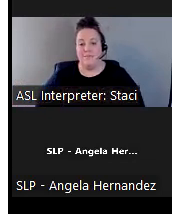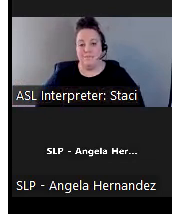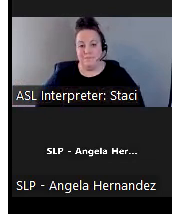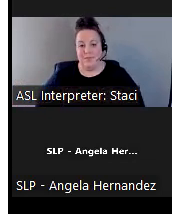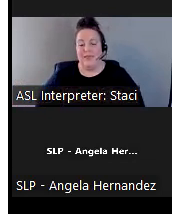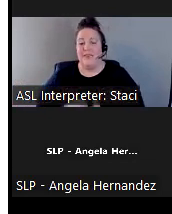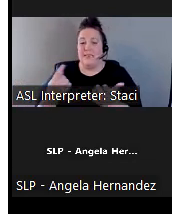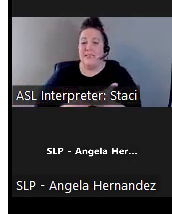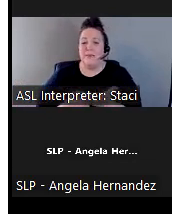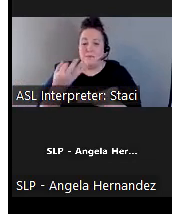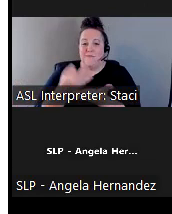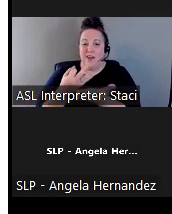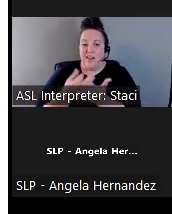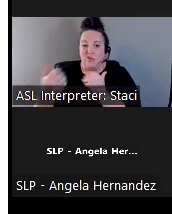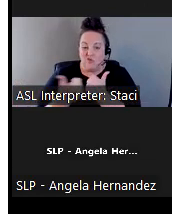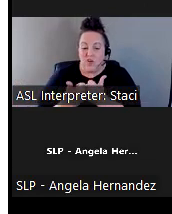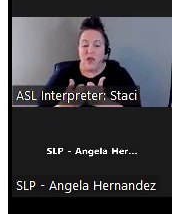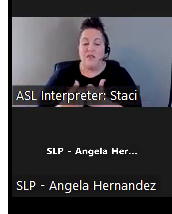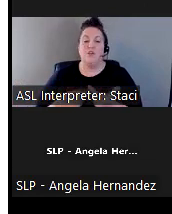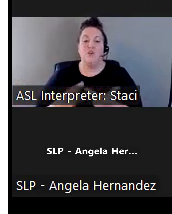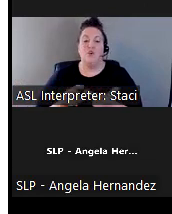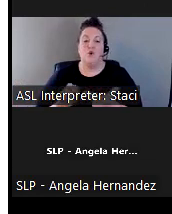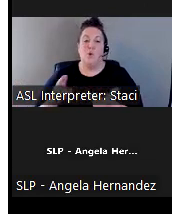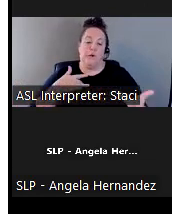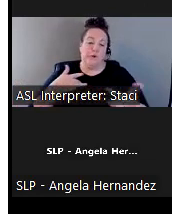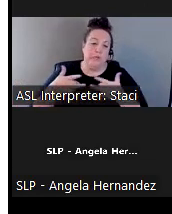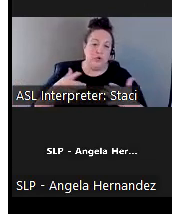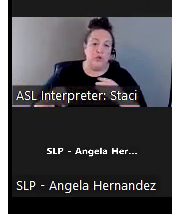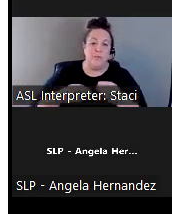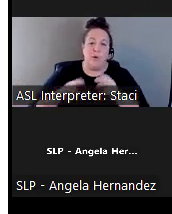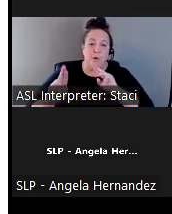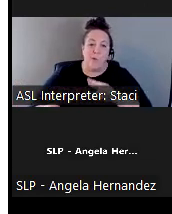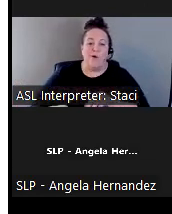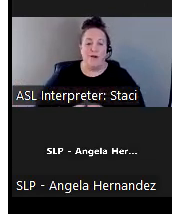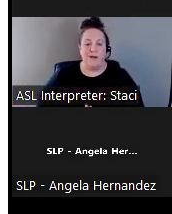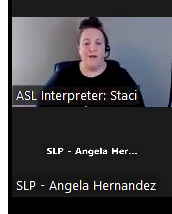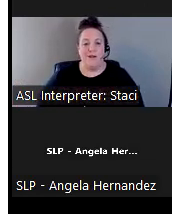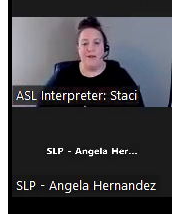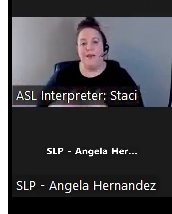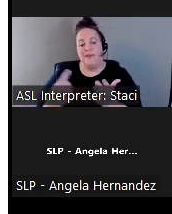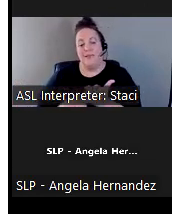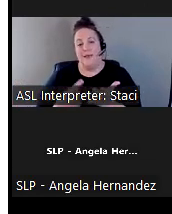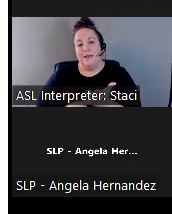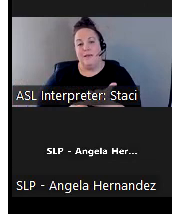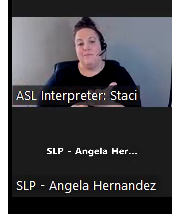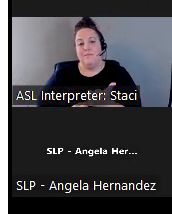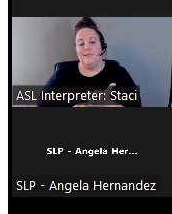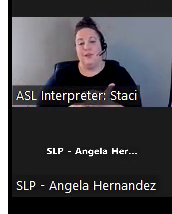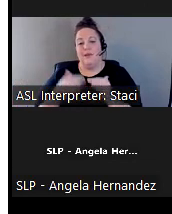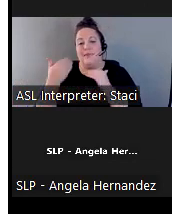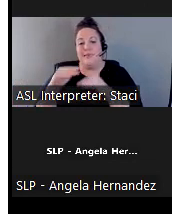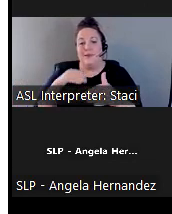it's financial challenges, or they're concerned about reporting. Sometimes families have limited access